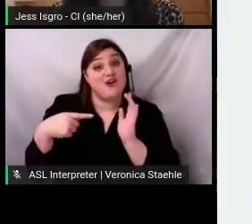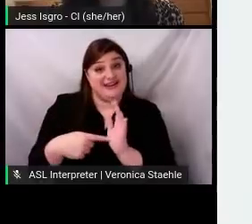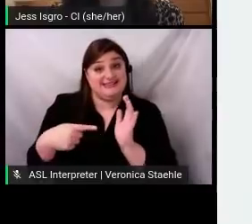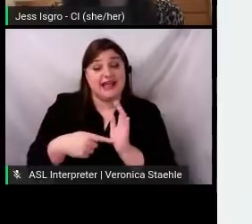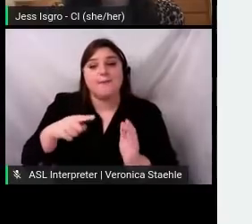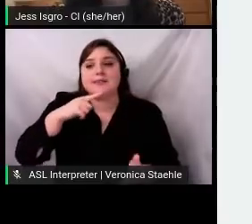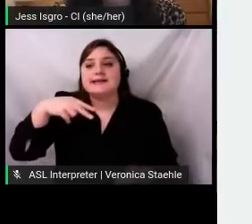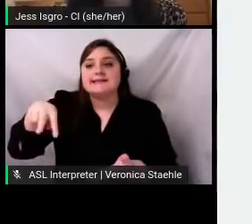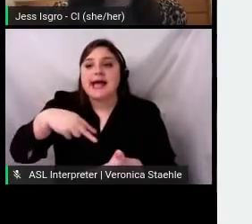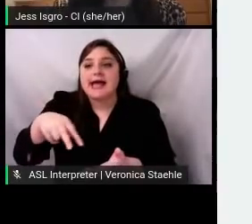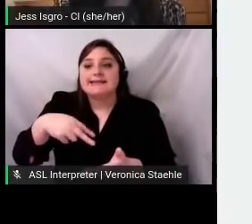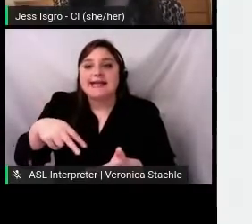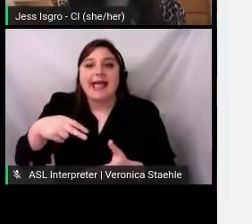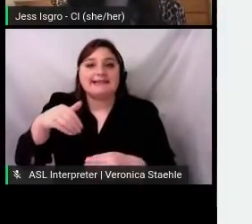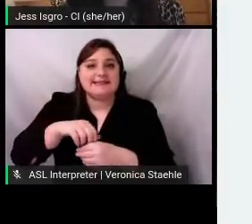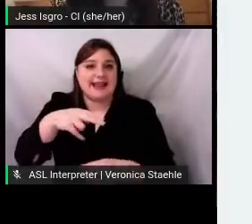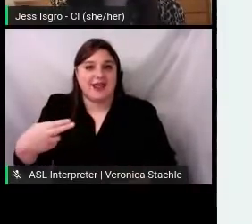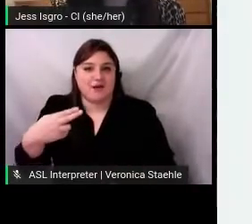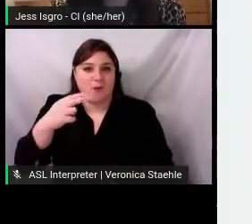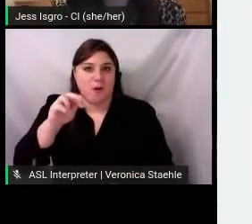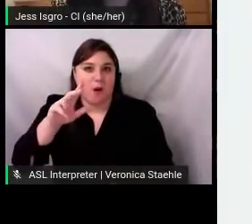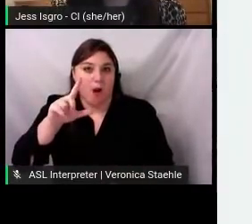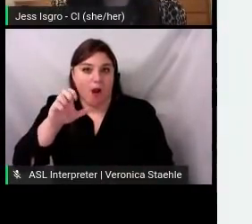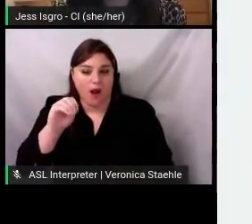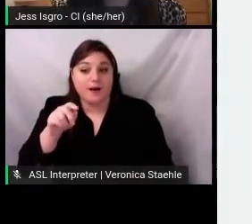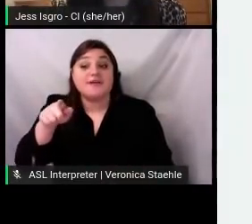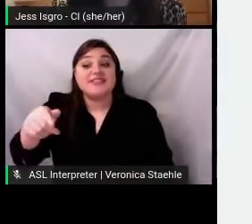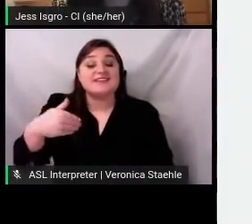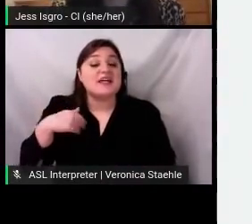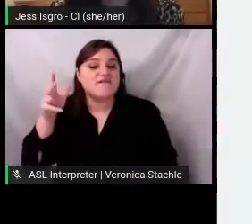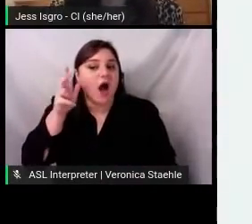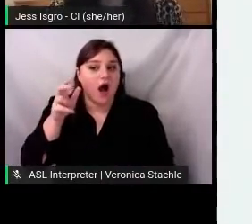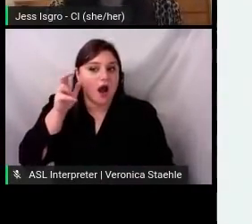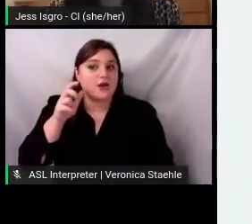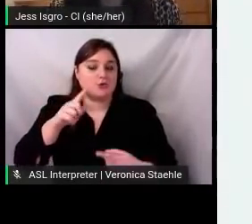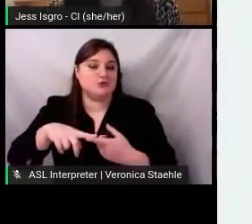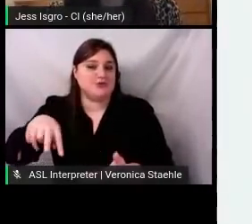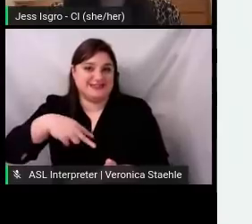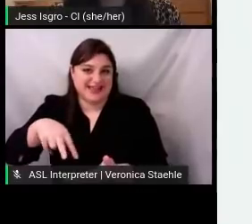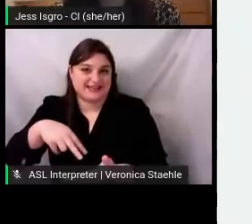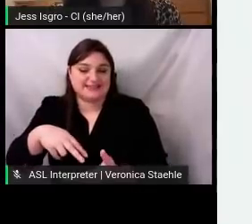video titled "Dancing Through Harlem." This one has some audio, so I'm just gonna play it quickly and then we can chat.